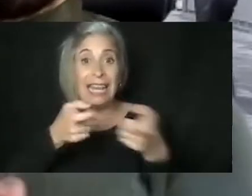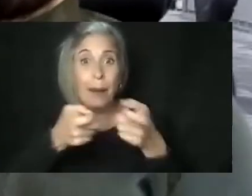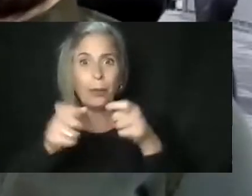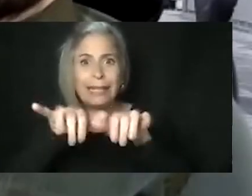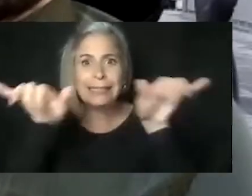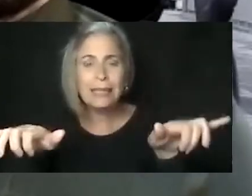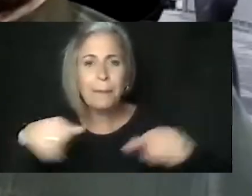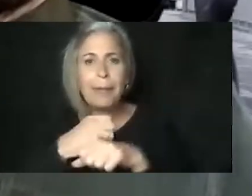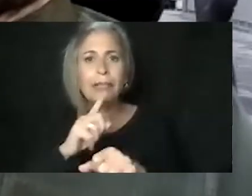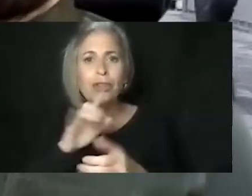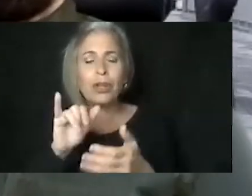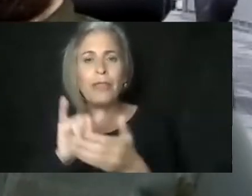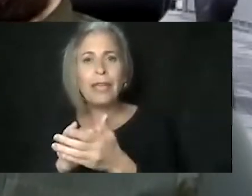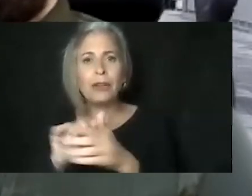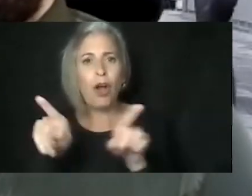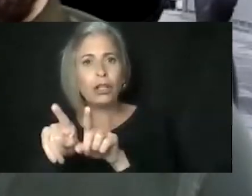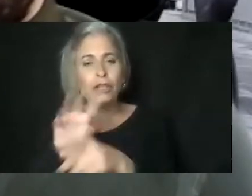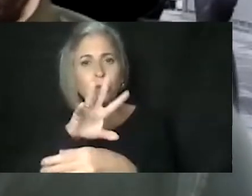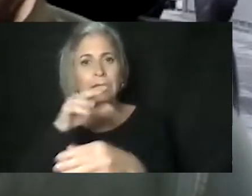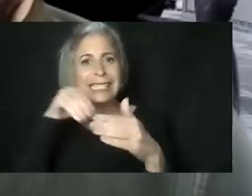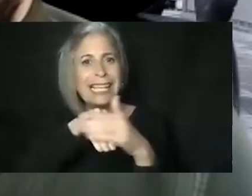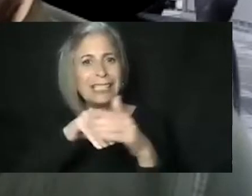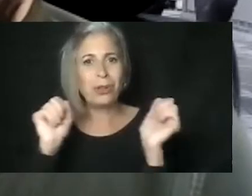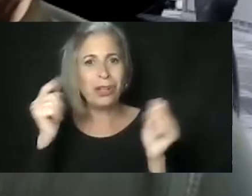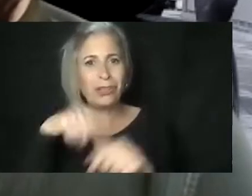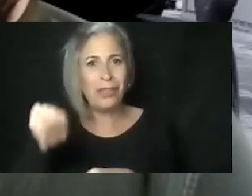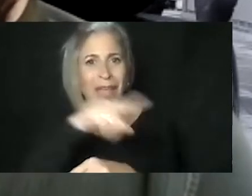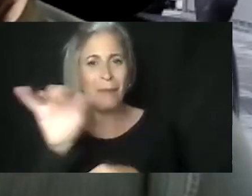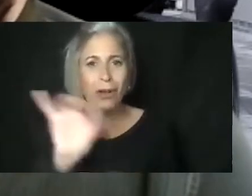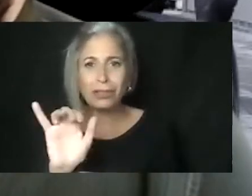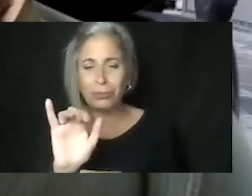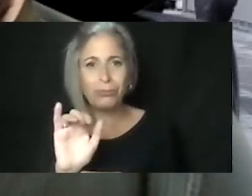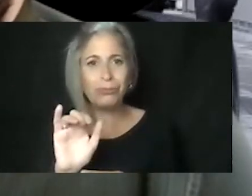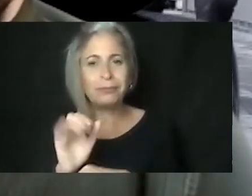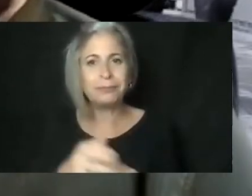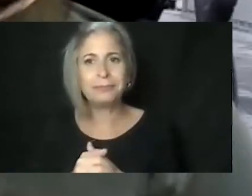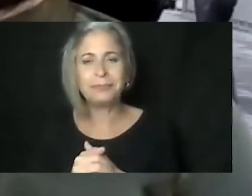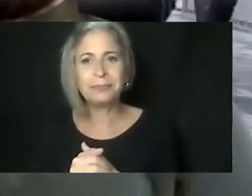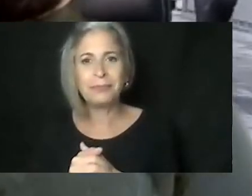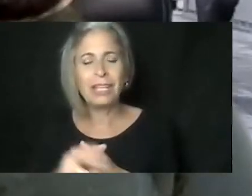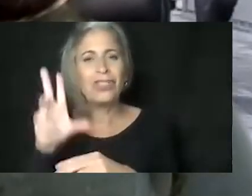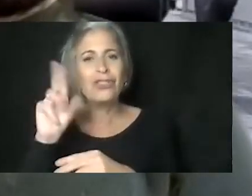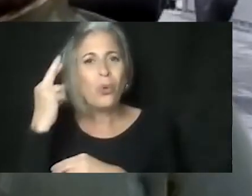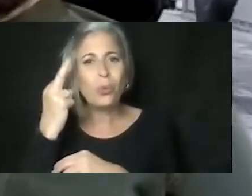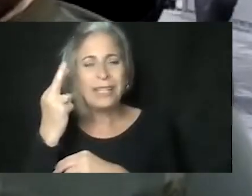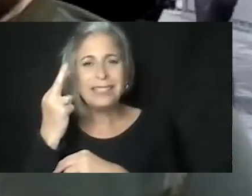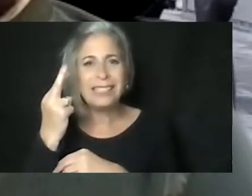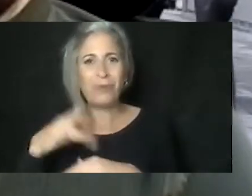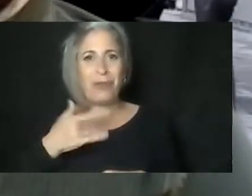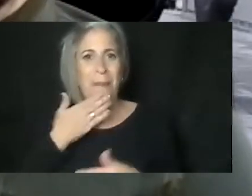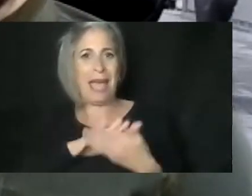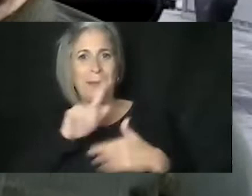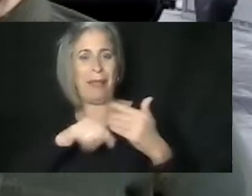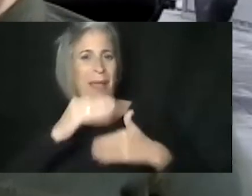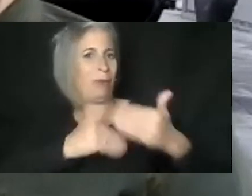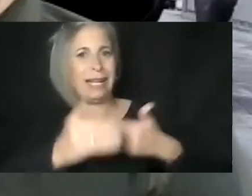making sure that you're also accessible to them. So it's there's no reason to feel bad about that learning